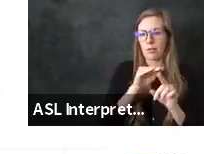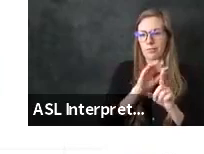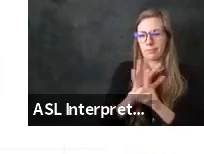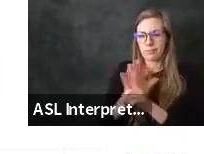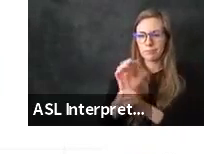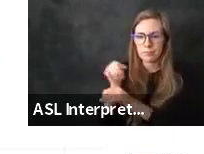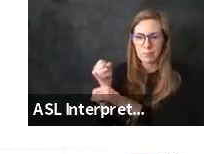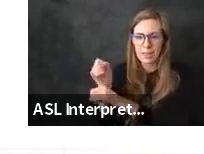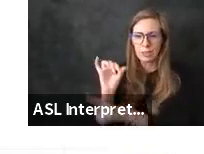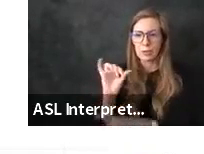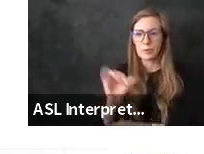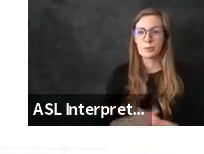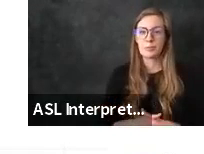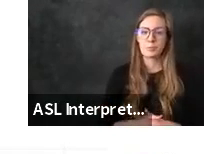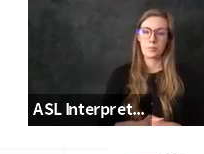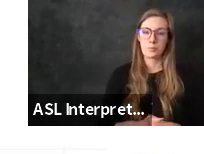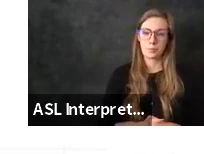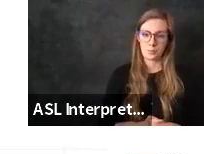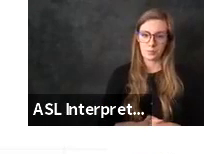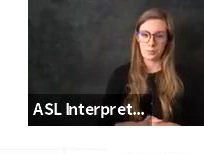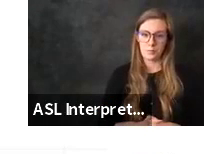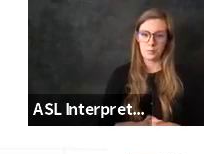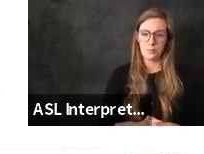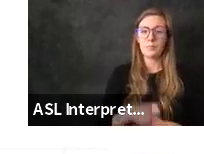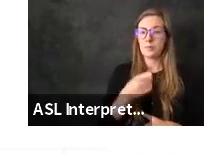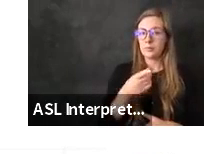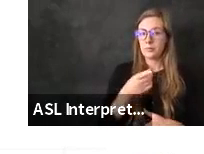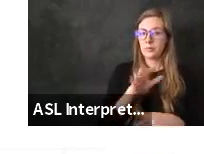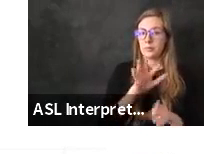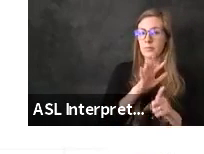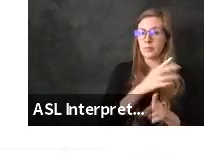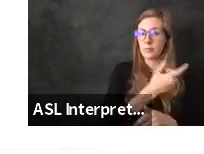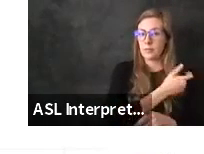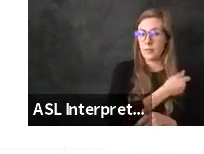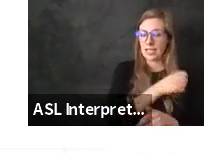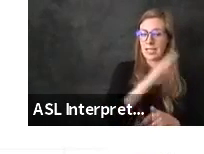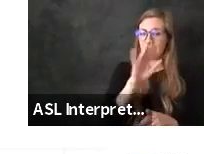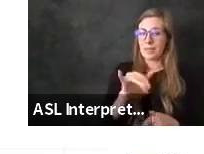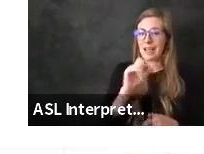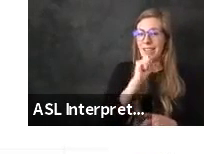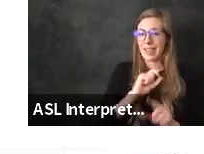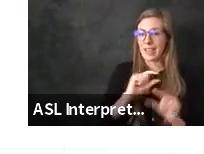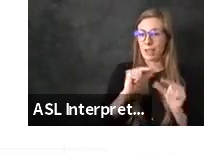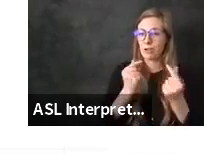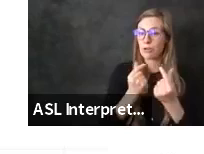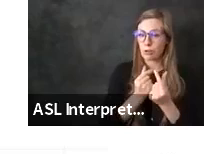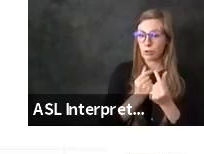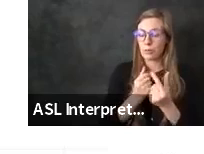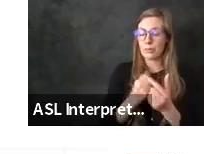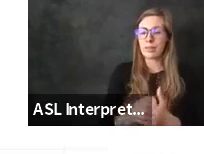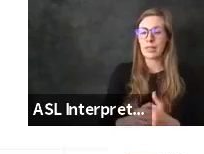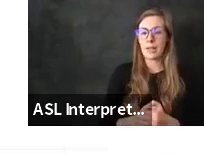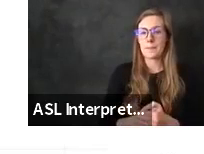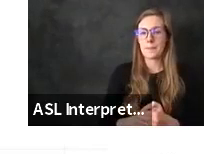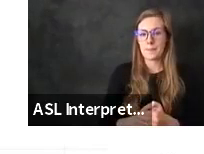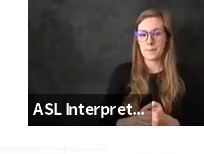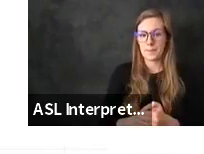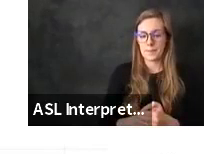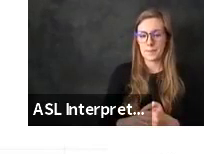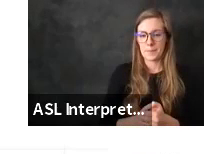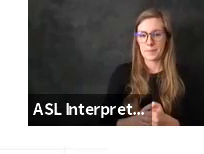Looking at our vaccinations in the county, as Dr. Shende mentioned, we have started to see an uptick